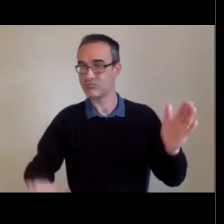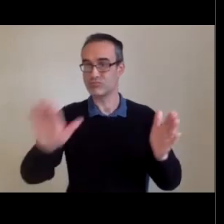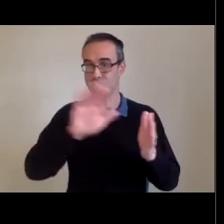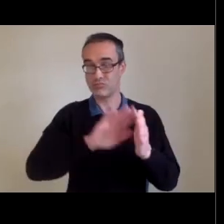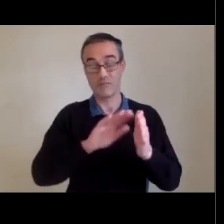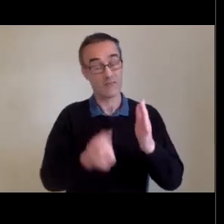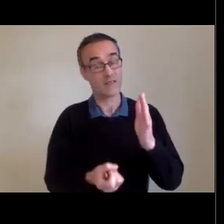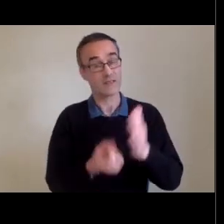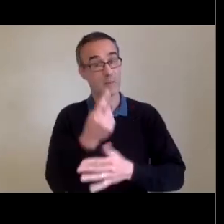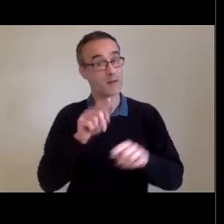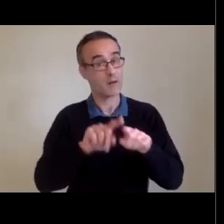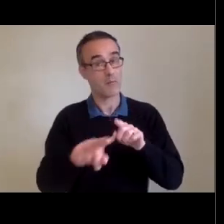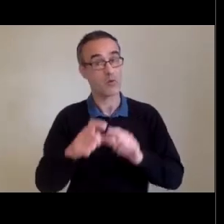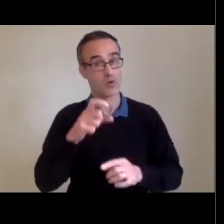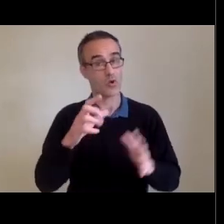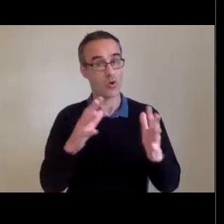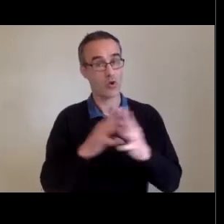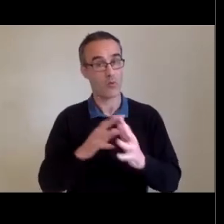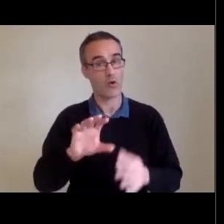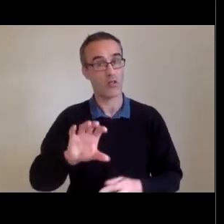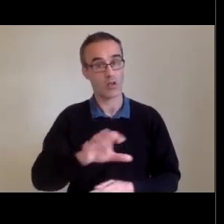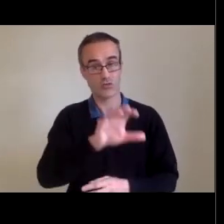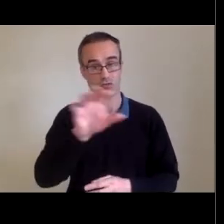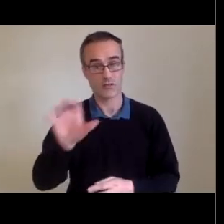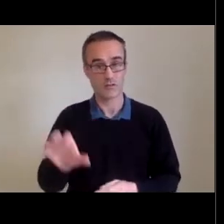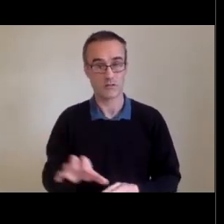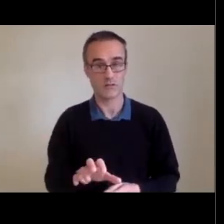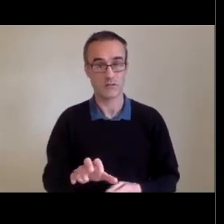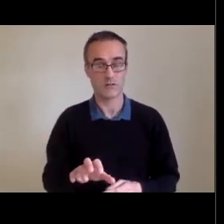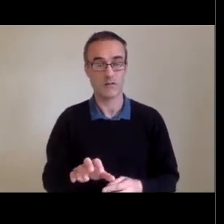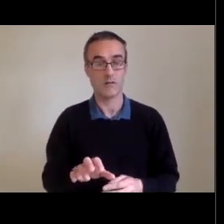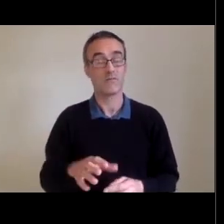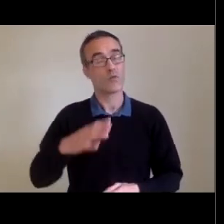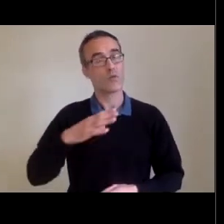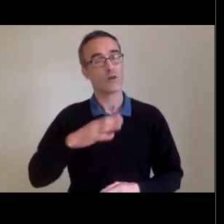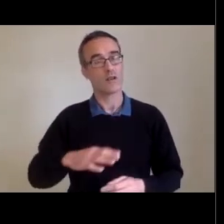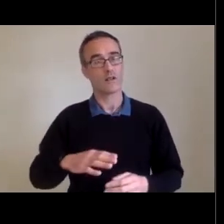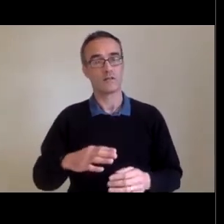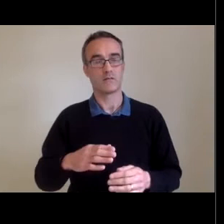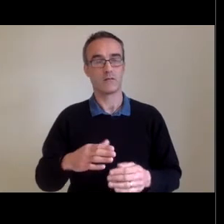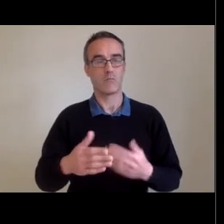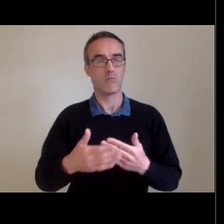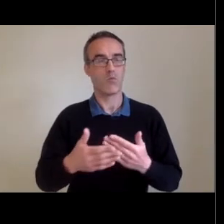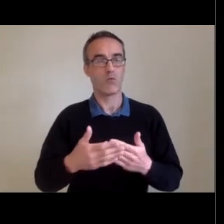countries, where we can have job creation,